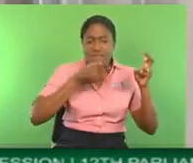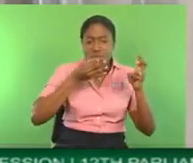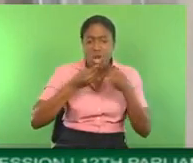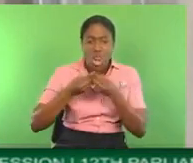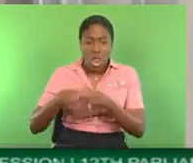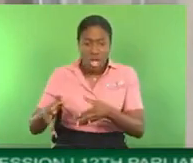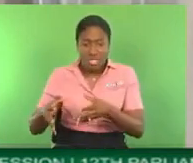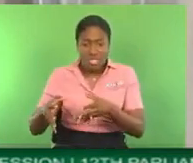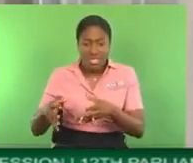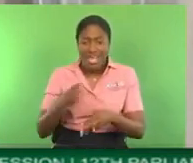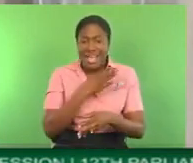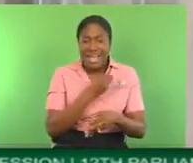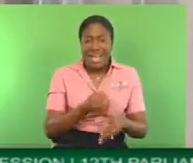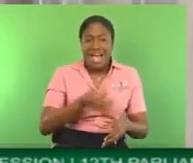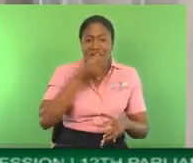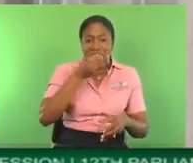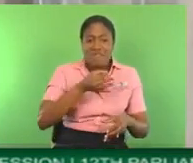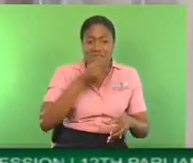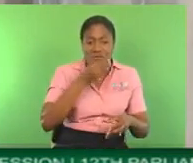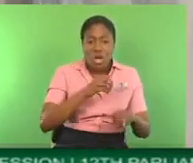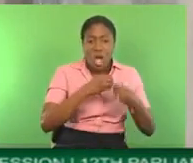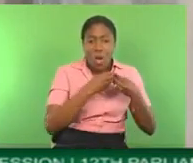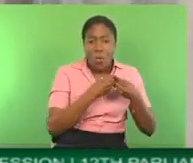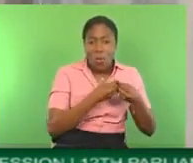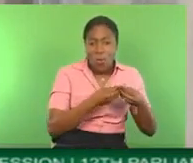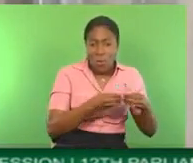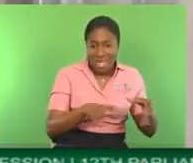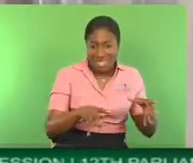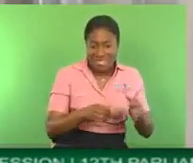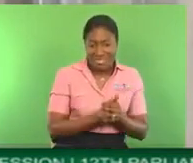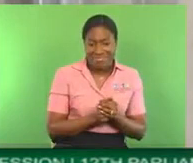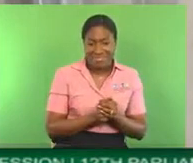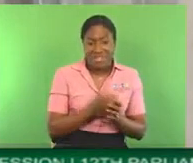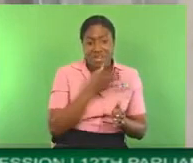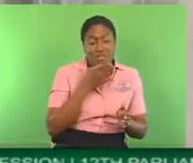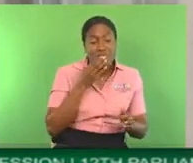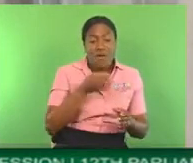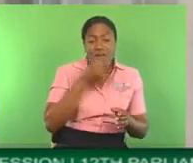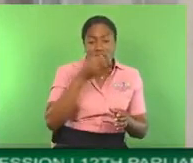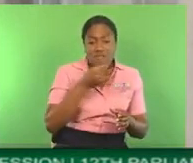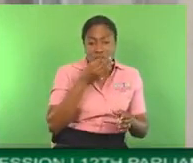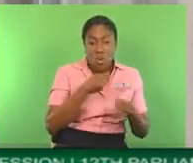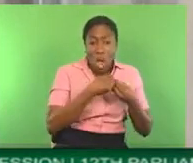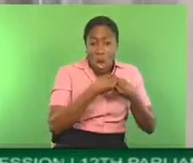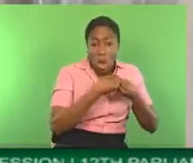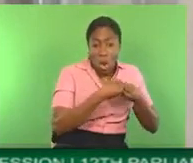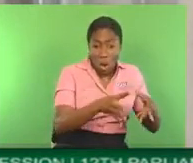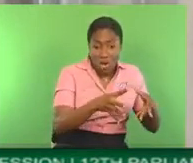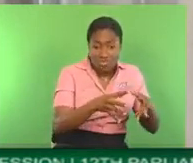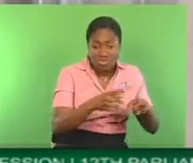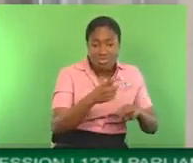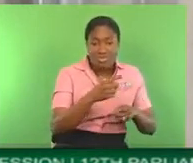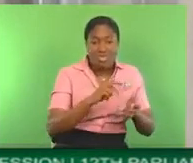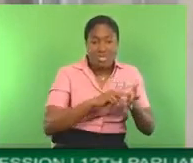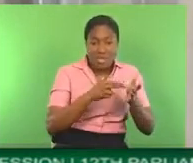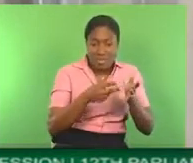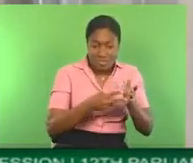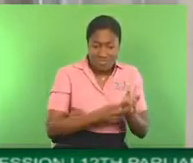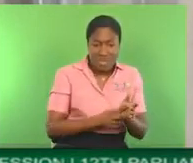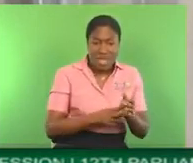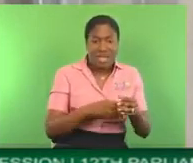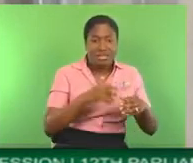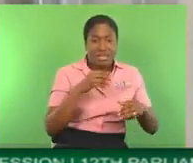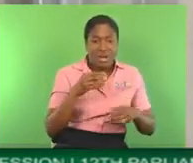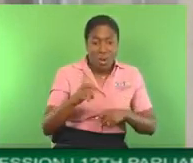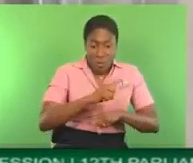and food waste. Food loss, agricultural food loss, is from the harvest to retail, and from